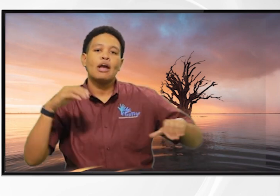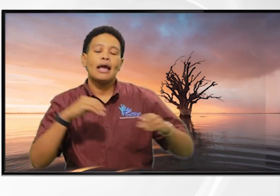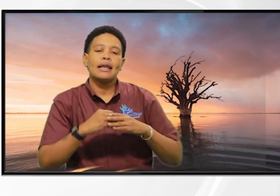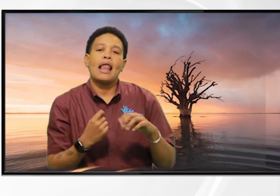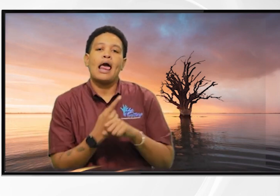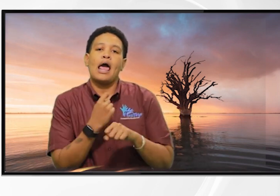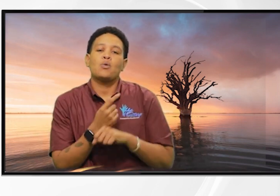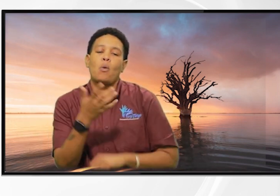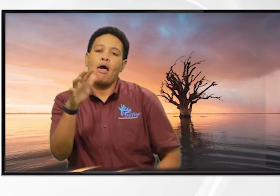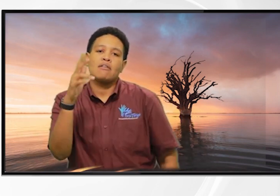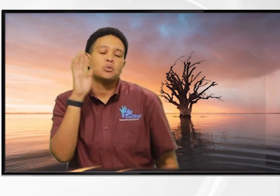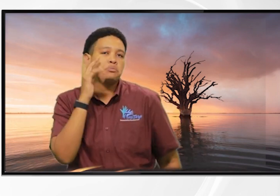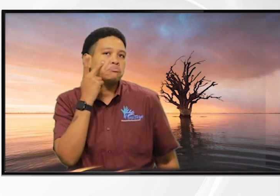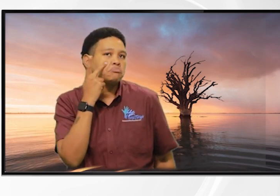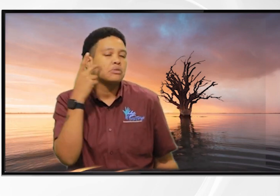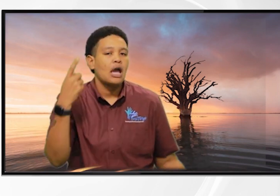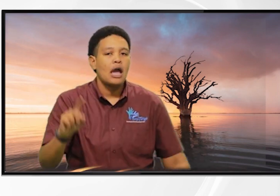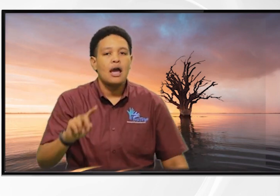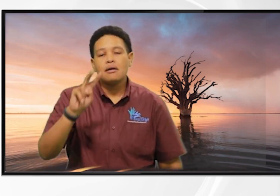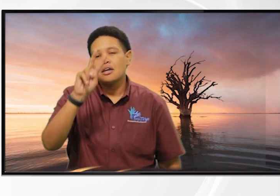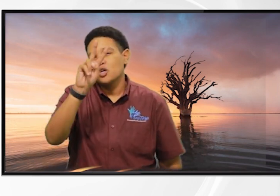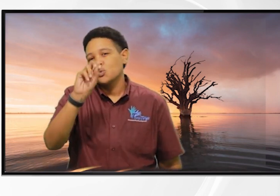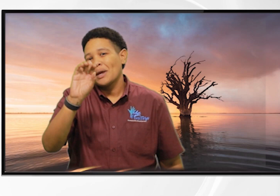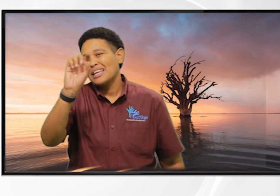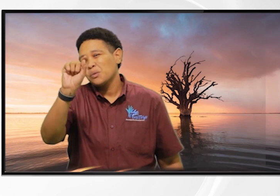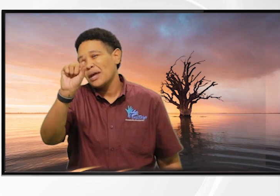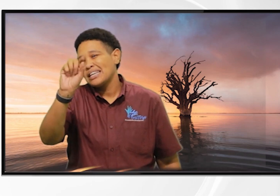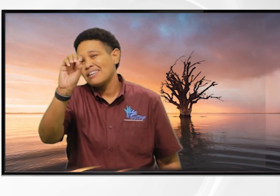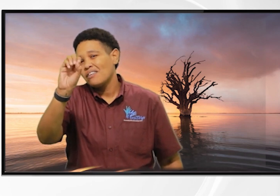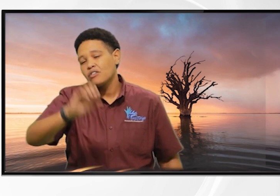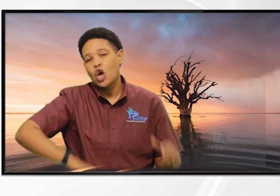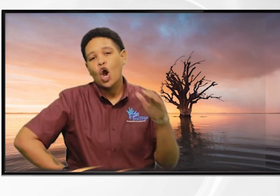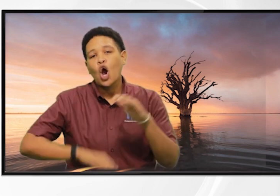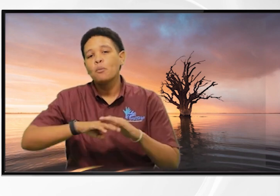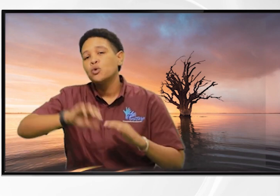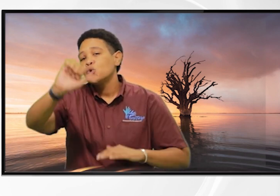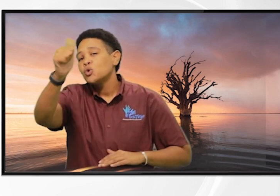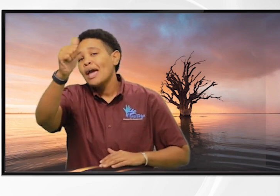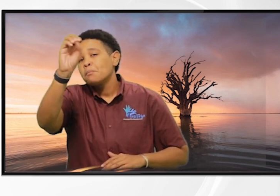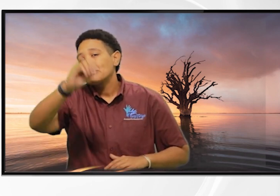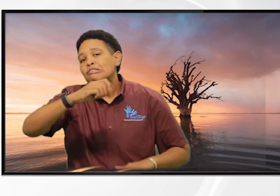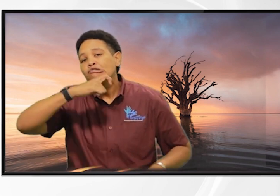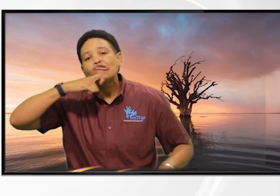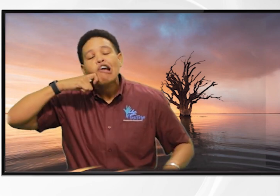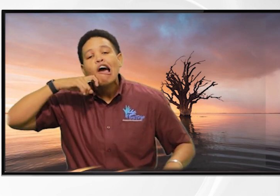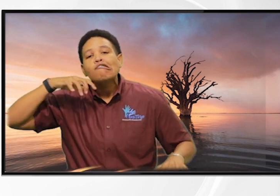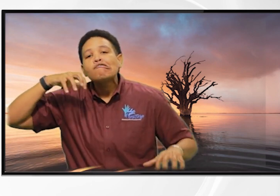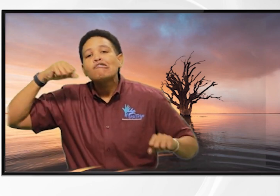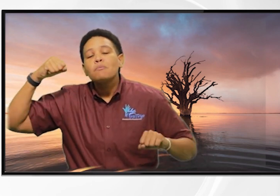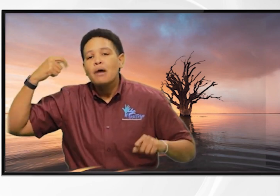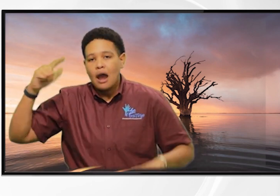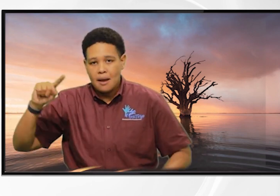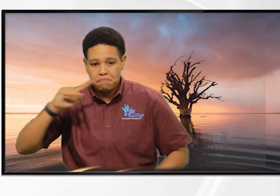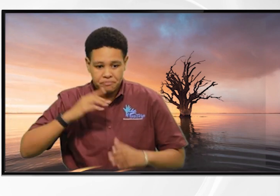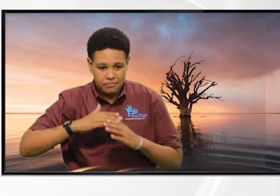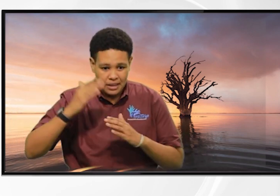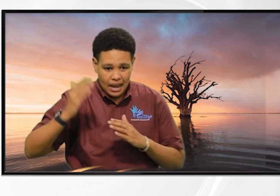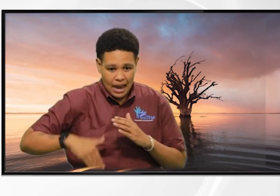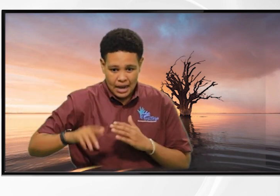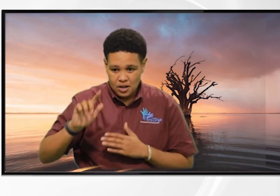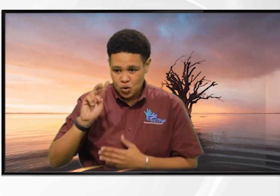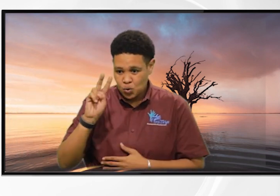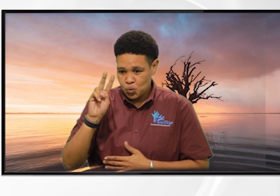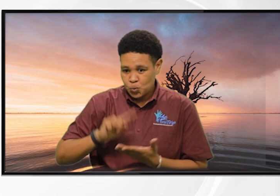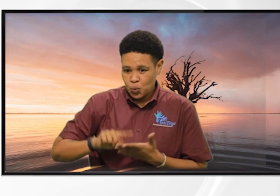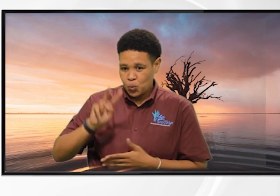annual mean. The 2050s may be up to 10% drier, and the end of the century up